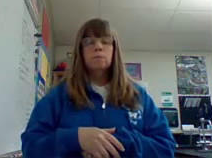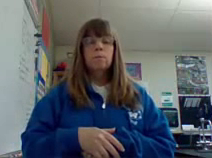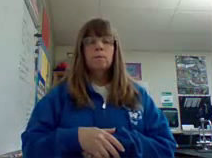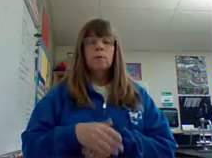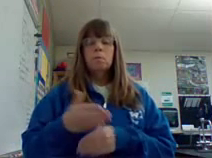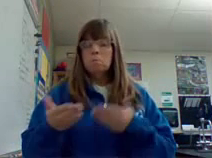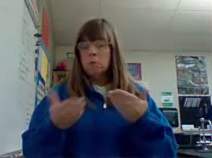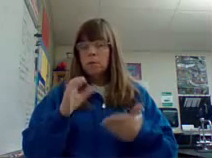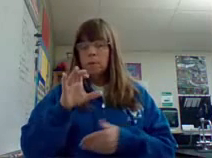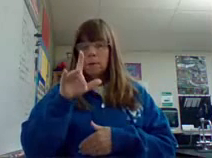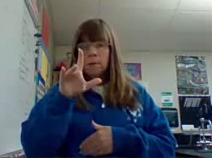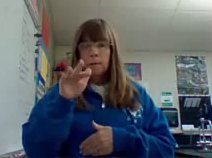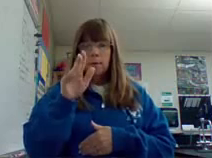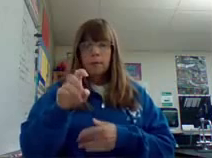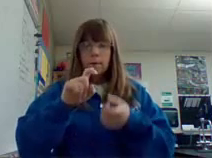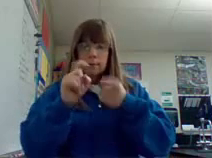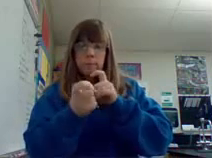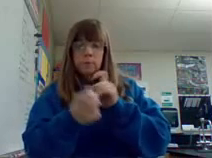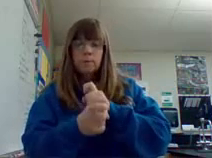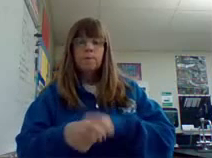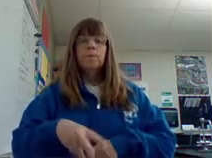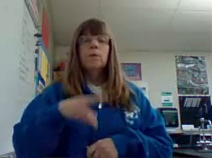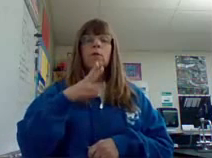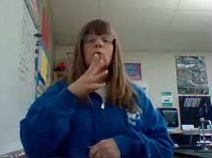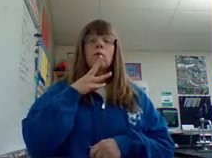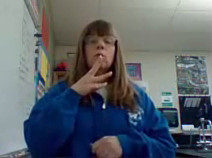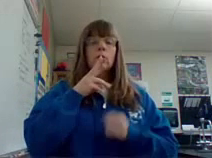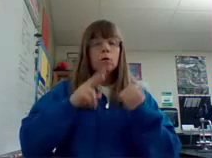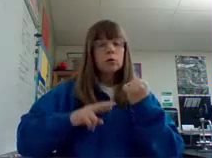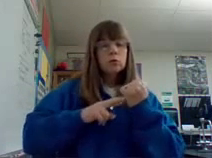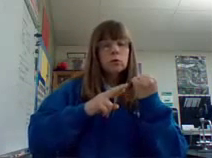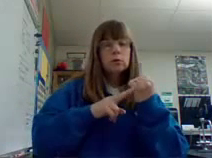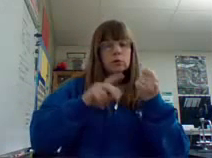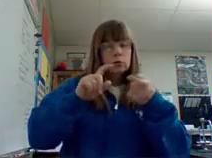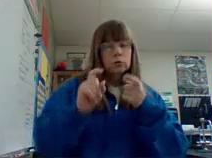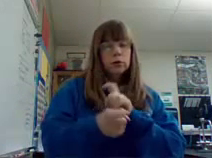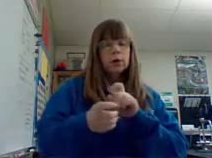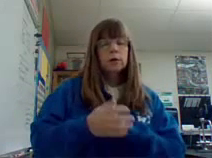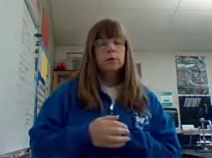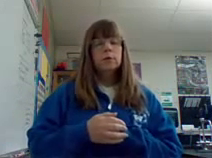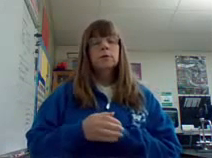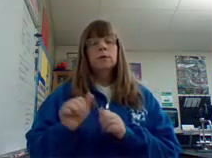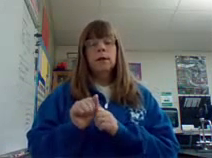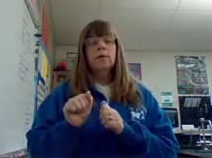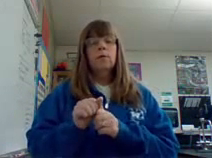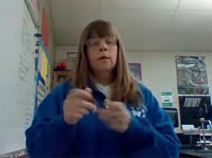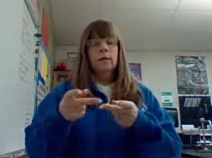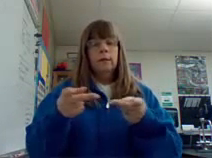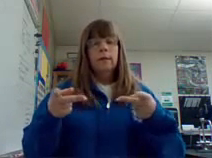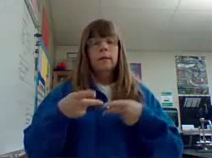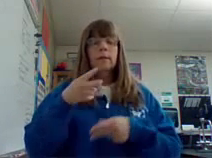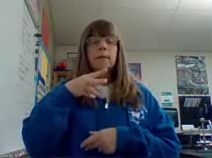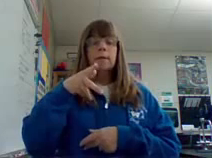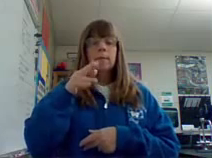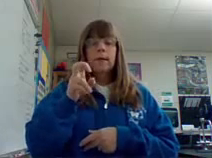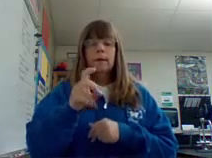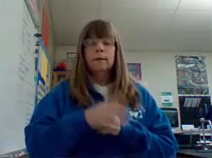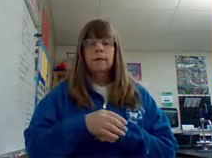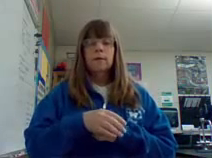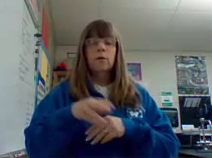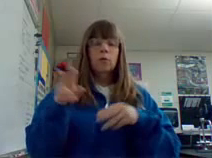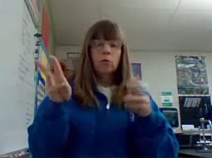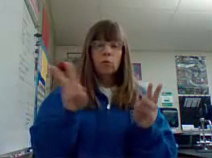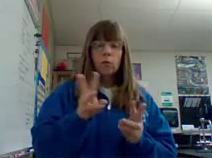could change, the water sources could change, like with a pond, the